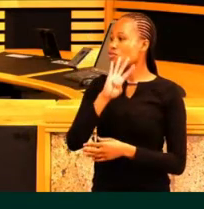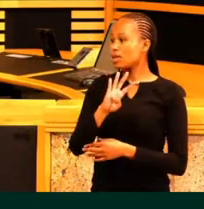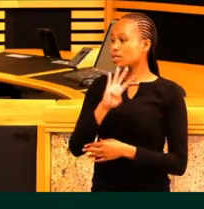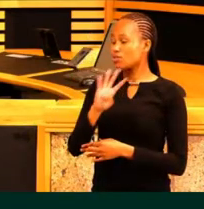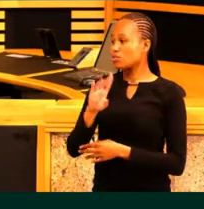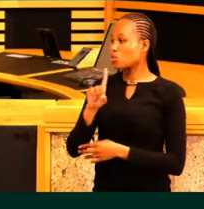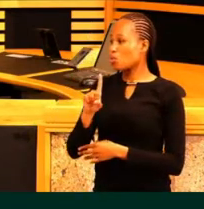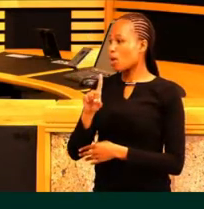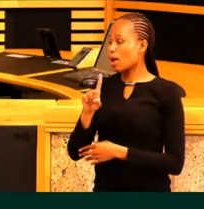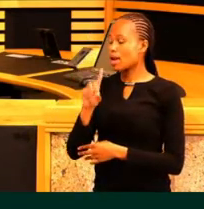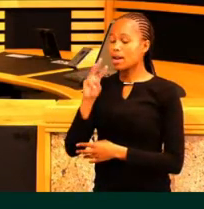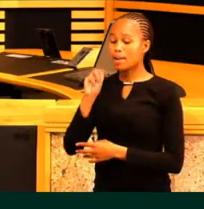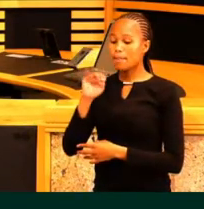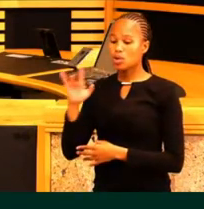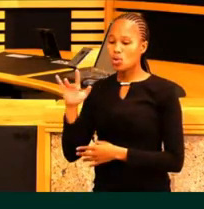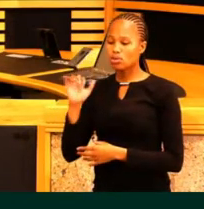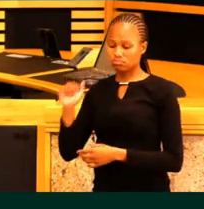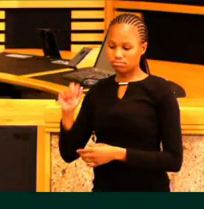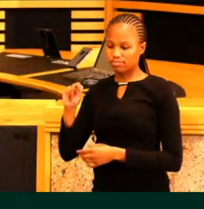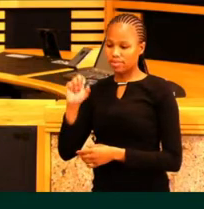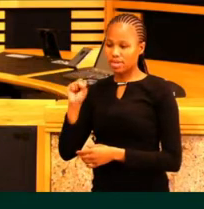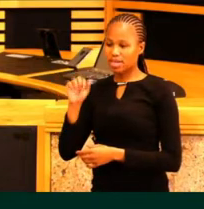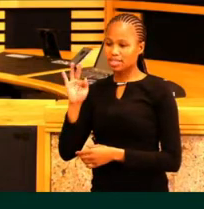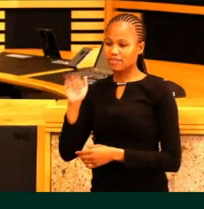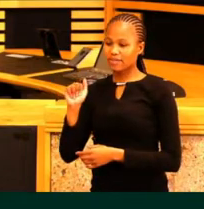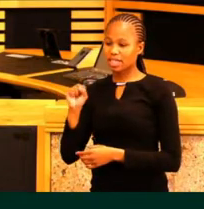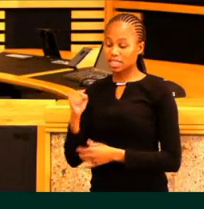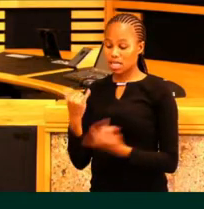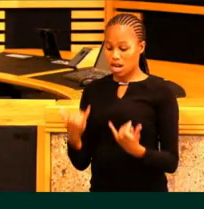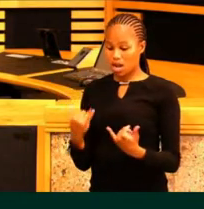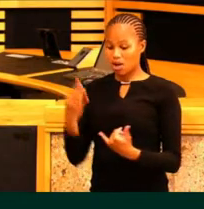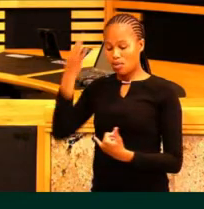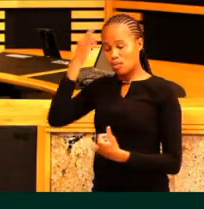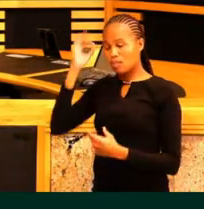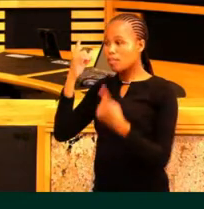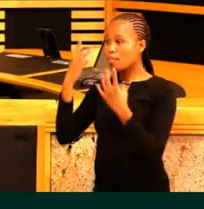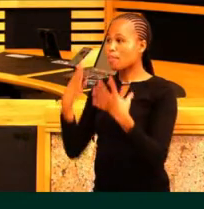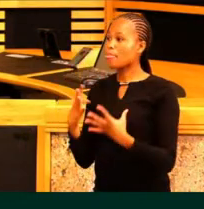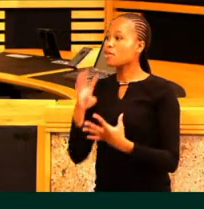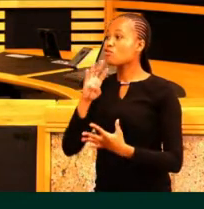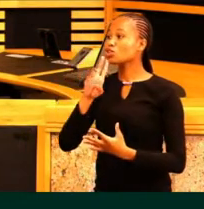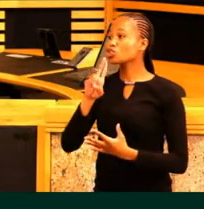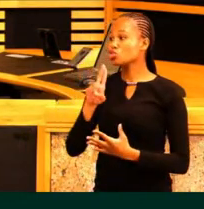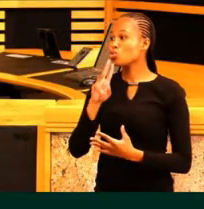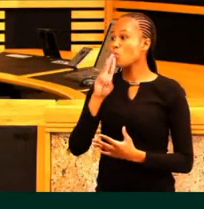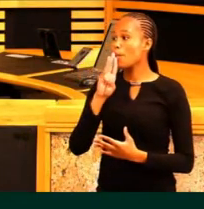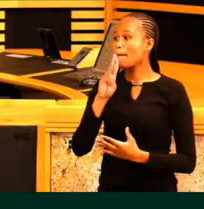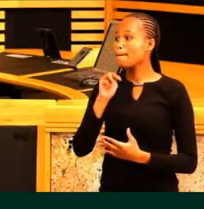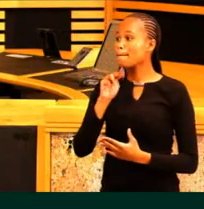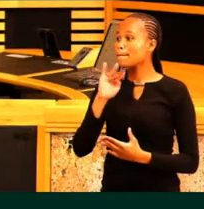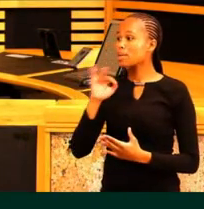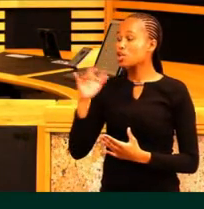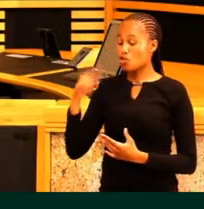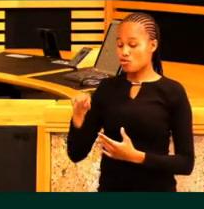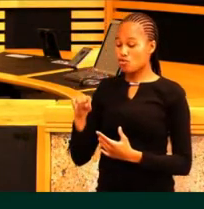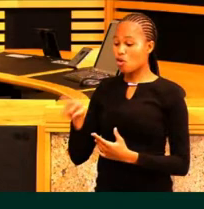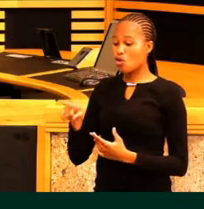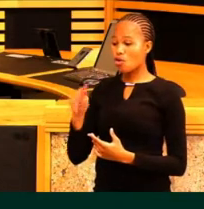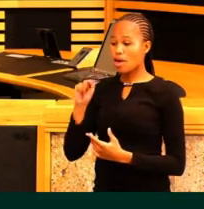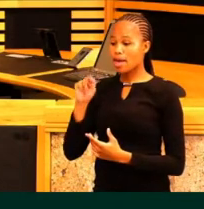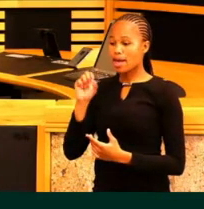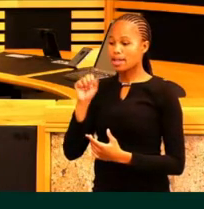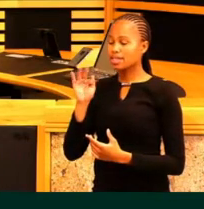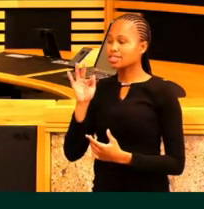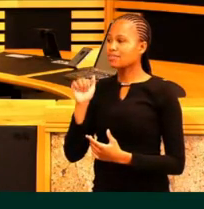was with nsfas today government budgets 42 billion for nsfas